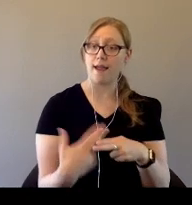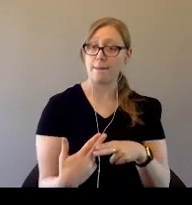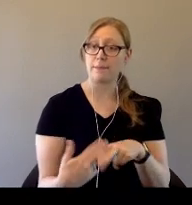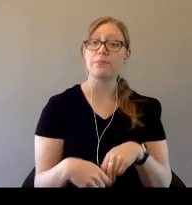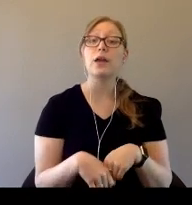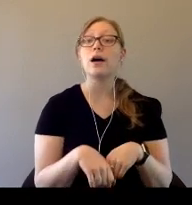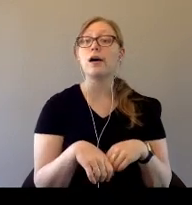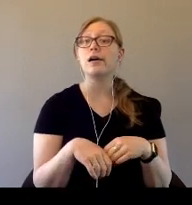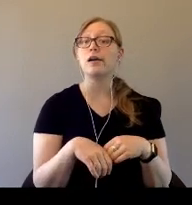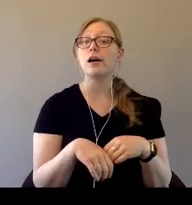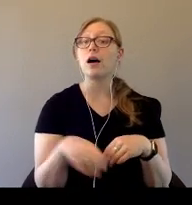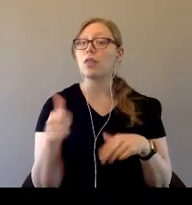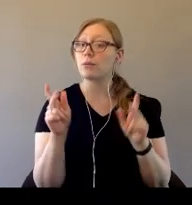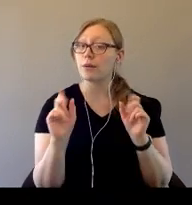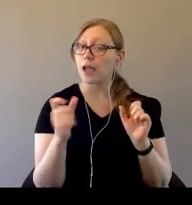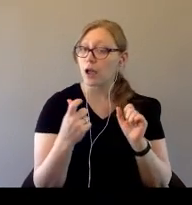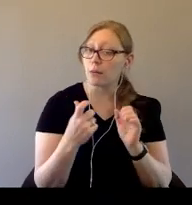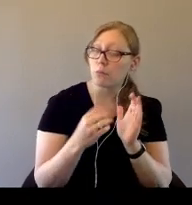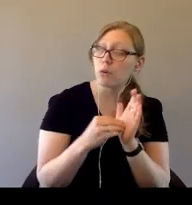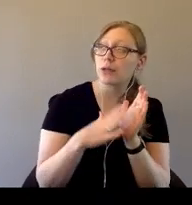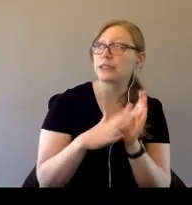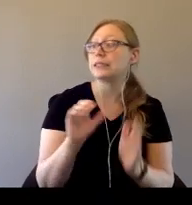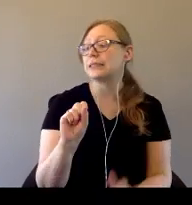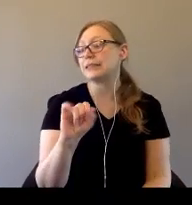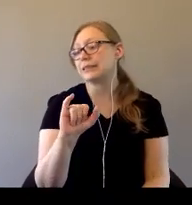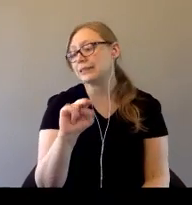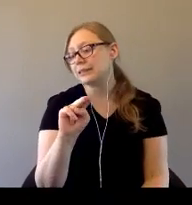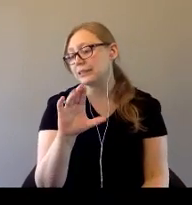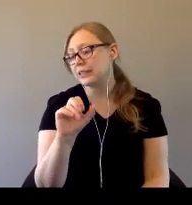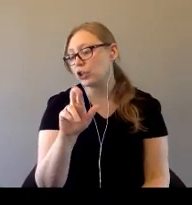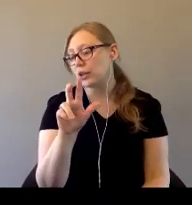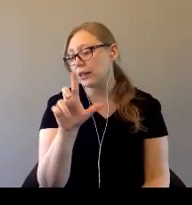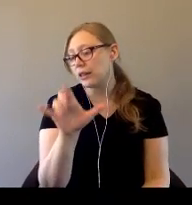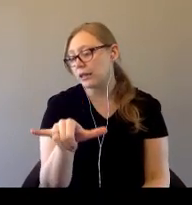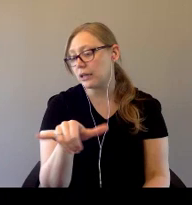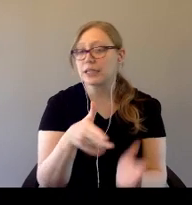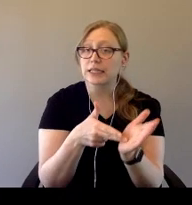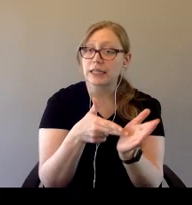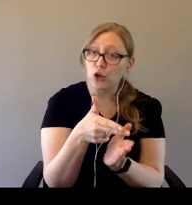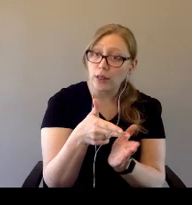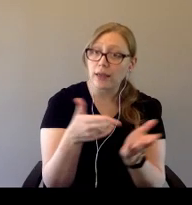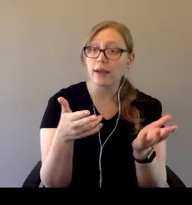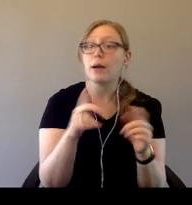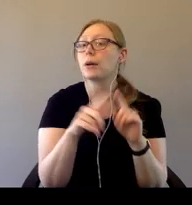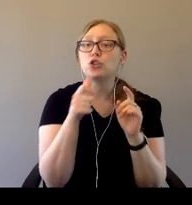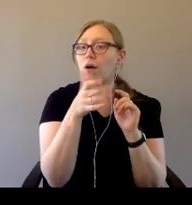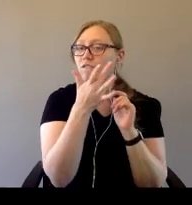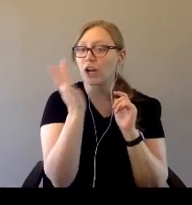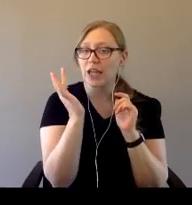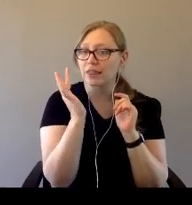like to put is sincerely, that kind of thing. But don't forget that at the end.